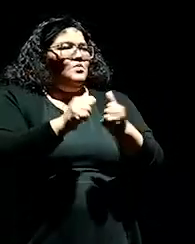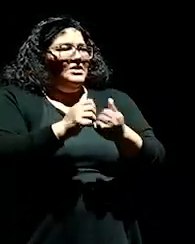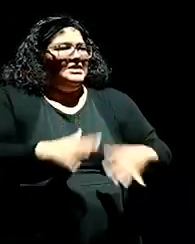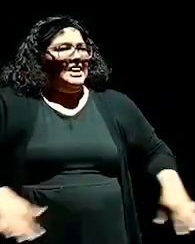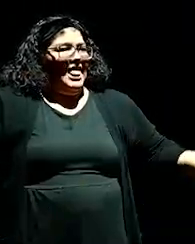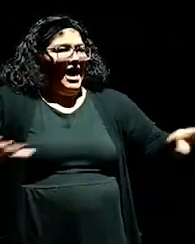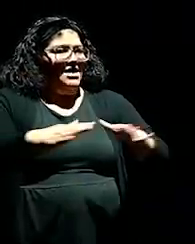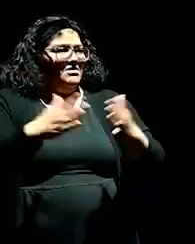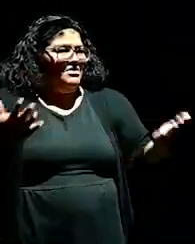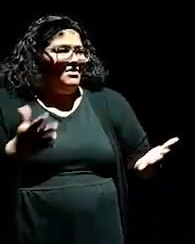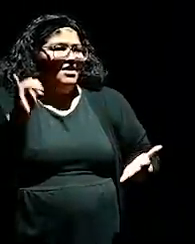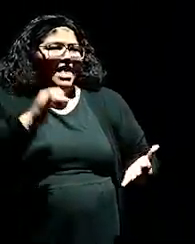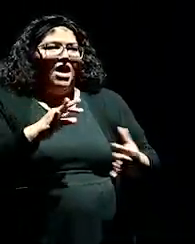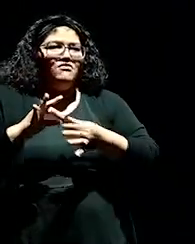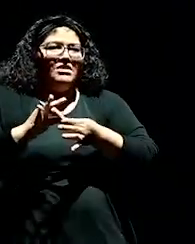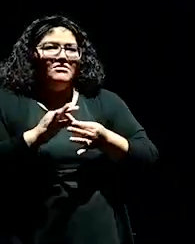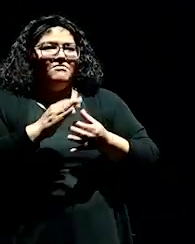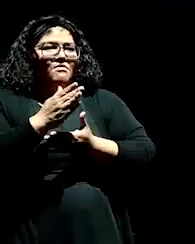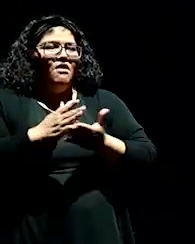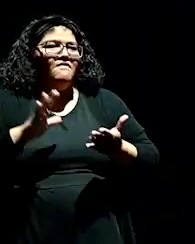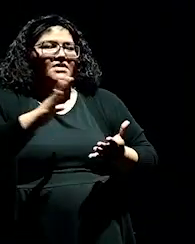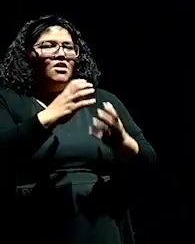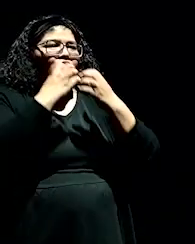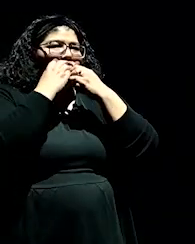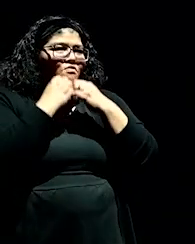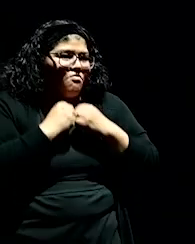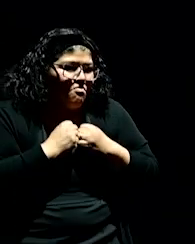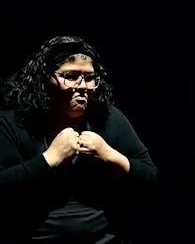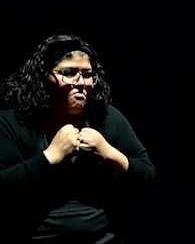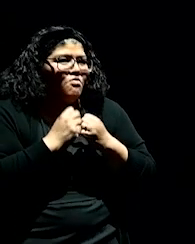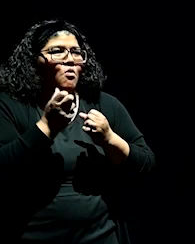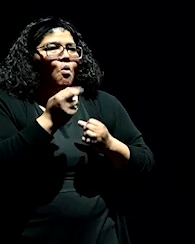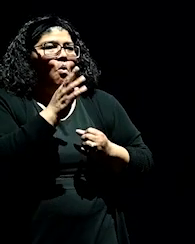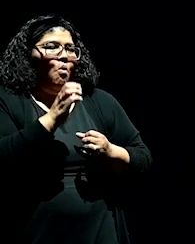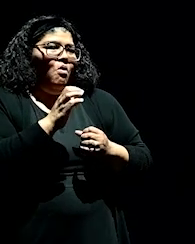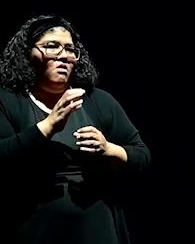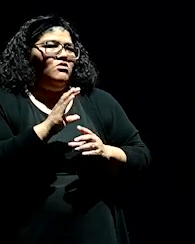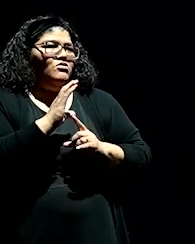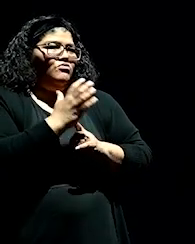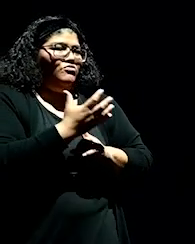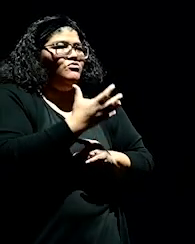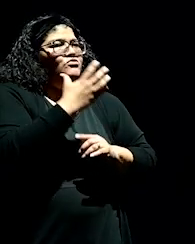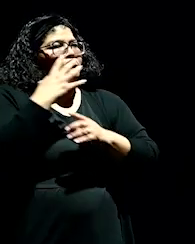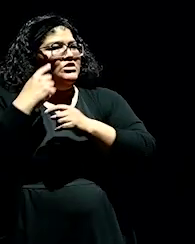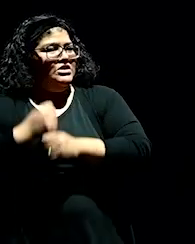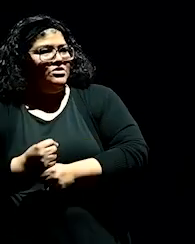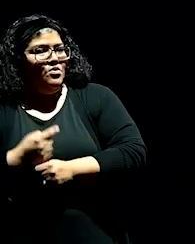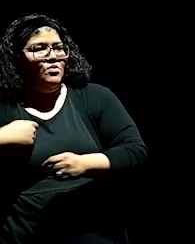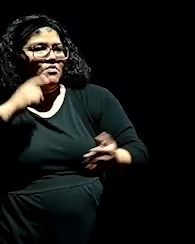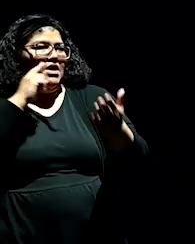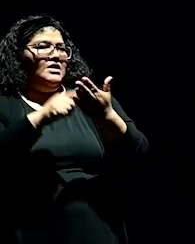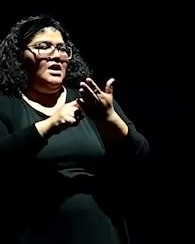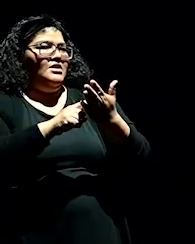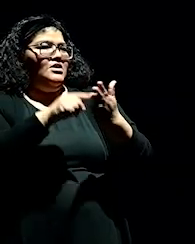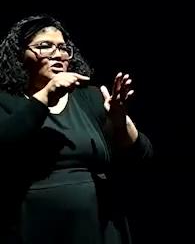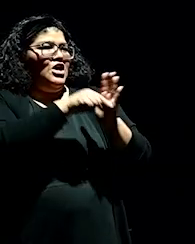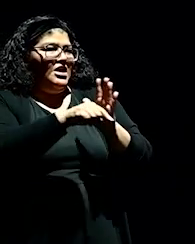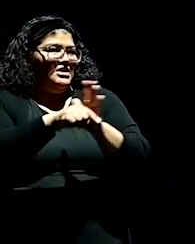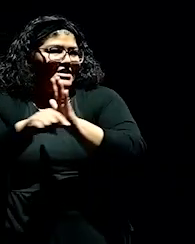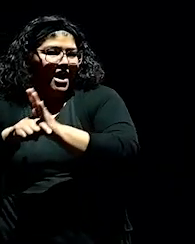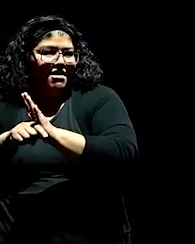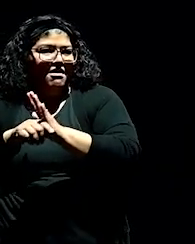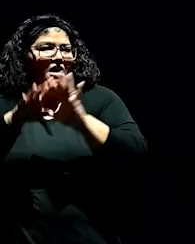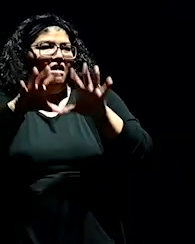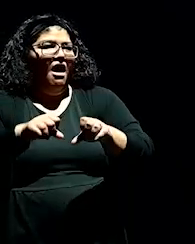That relationship is the core of their traditions, cultures, and histories. We recognize the history of genocide, colonization,